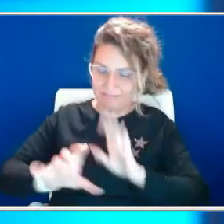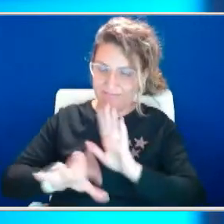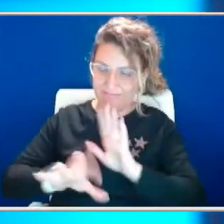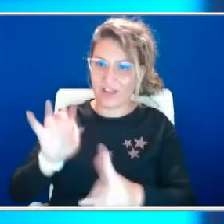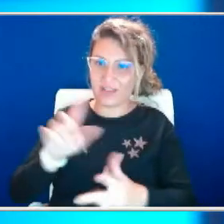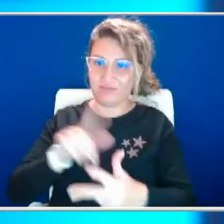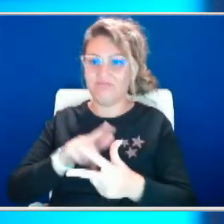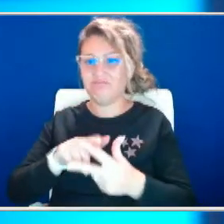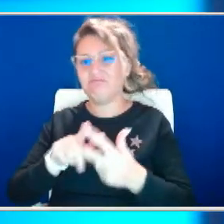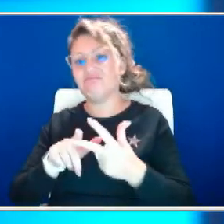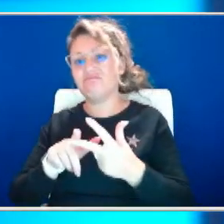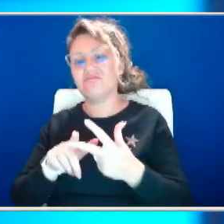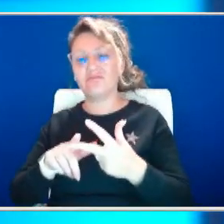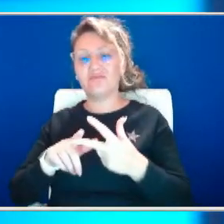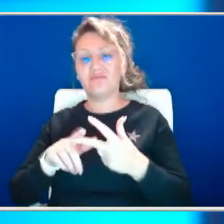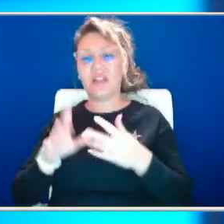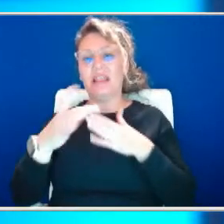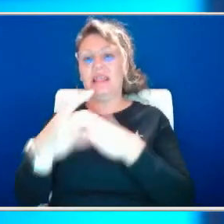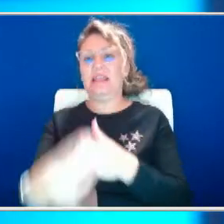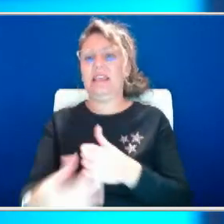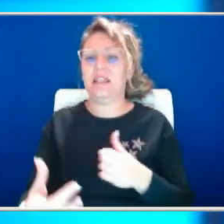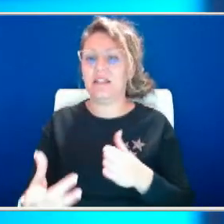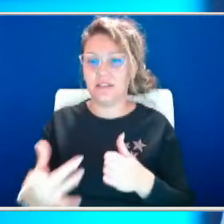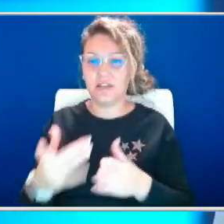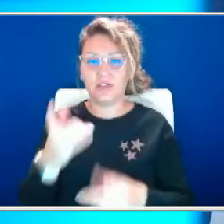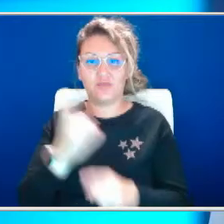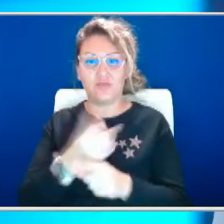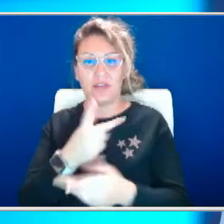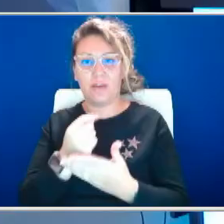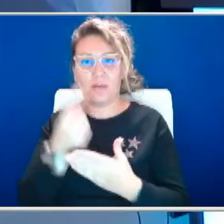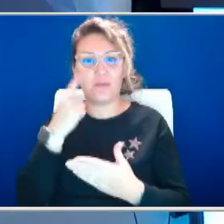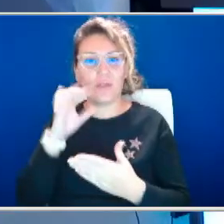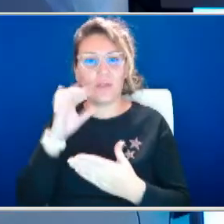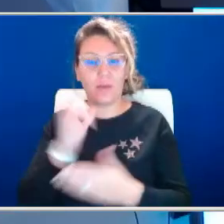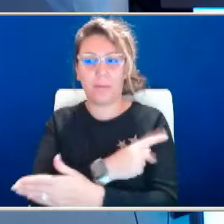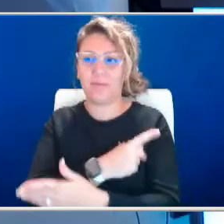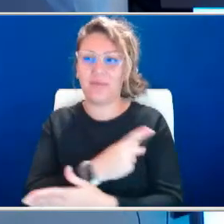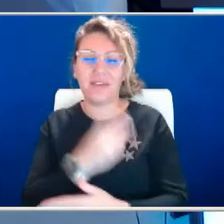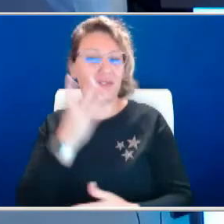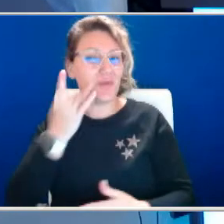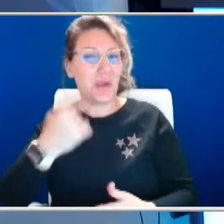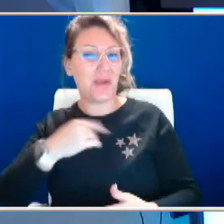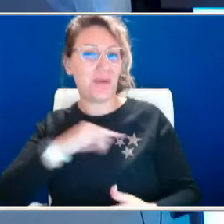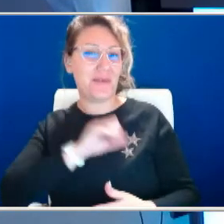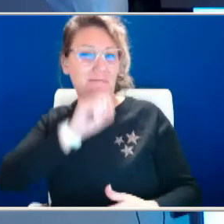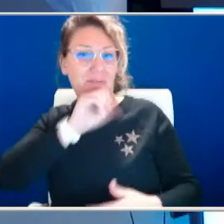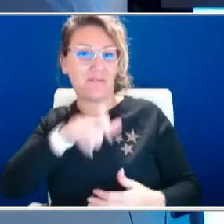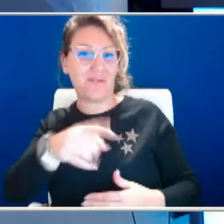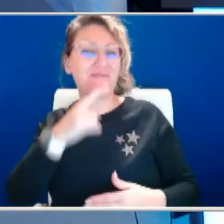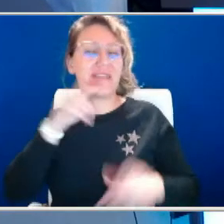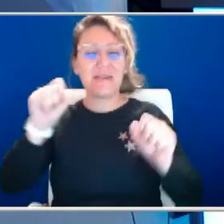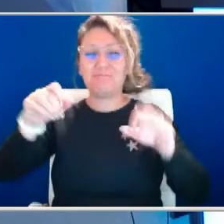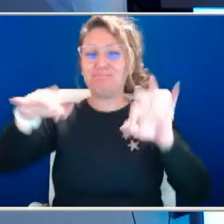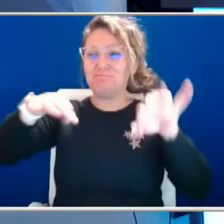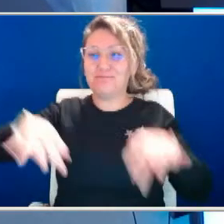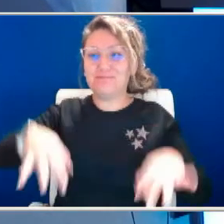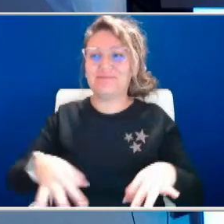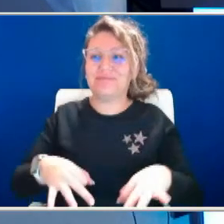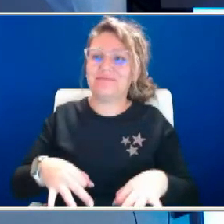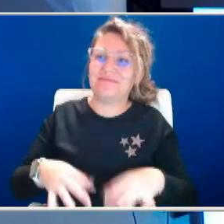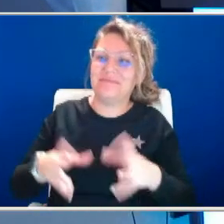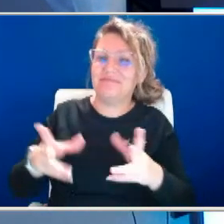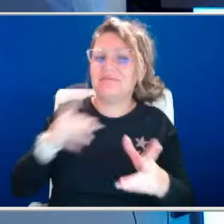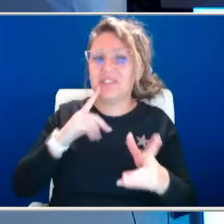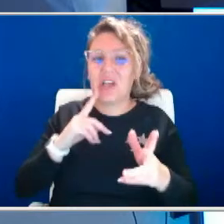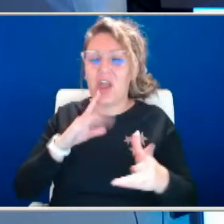of lead us to kind of say this is the right therapy for that patient. That's why we love you. You can always describe things so we can understand. You're talking about shopping carts and steaks. sake,